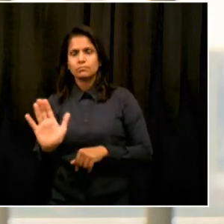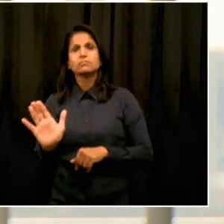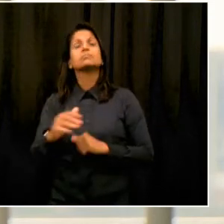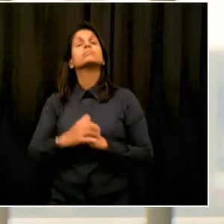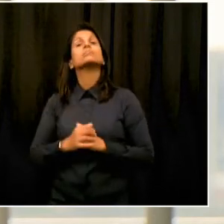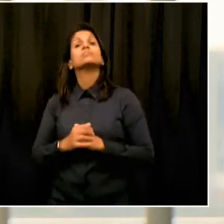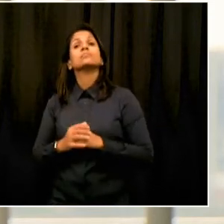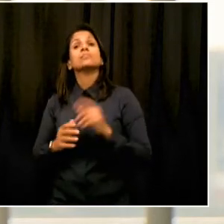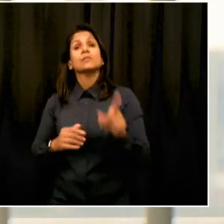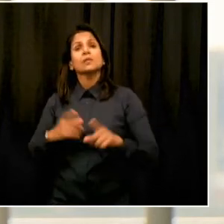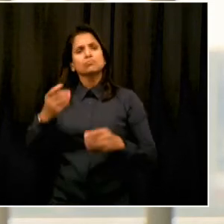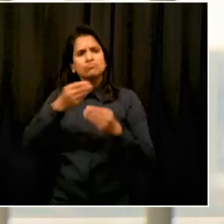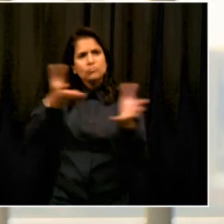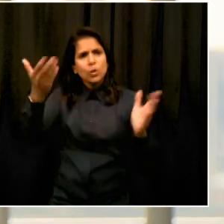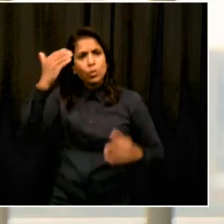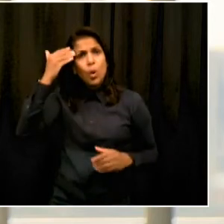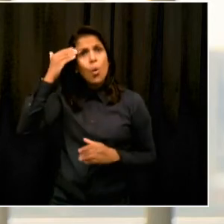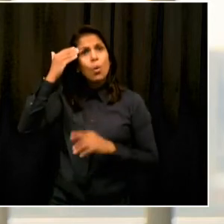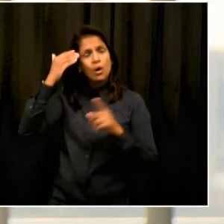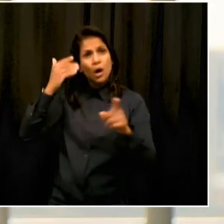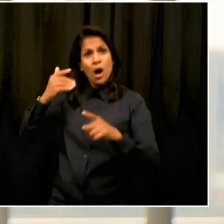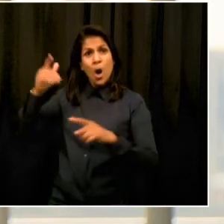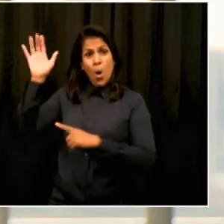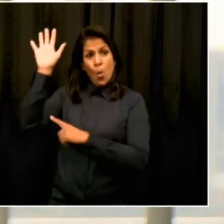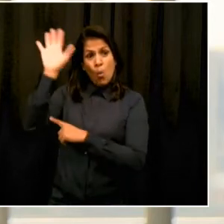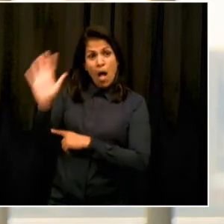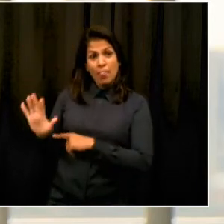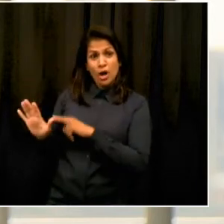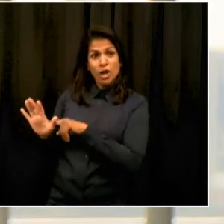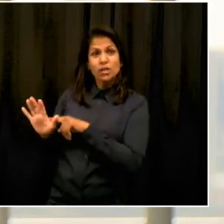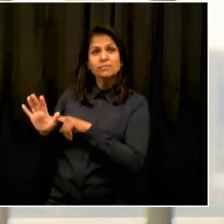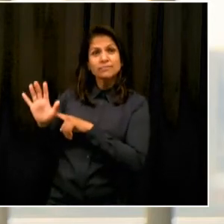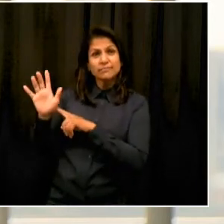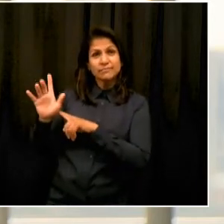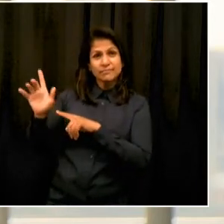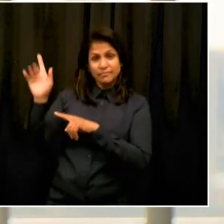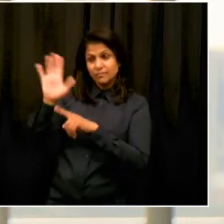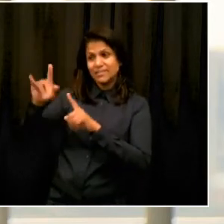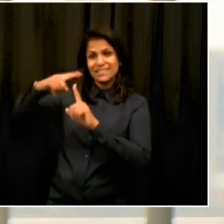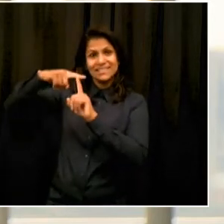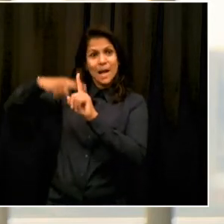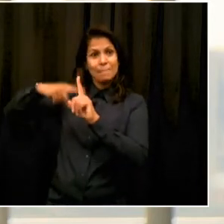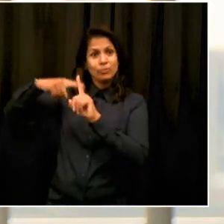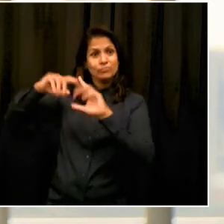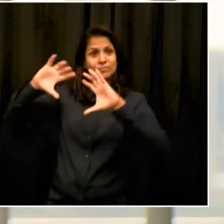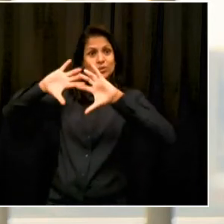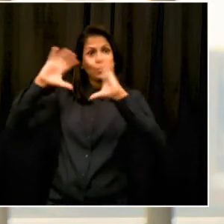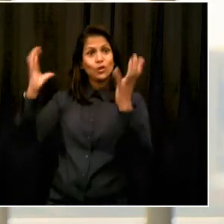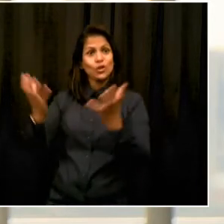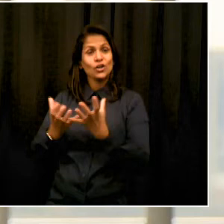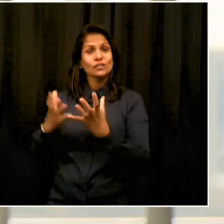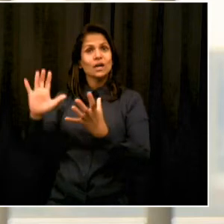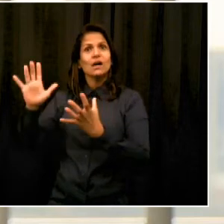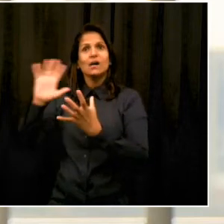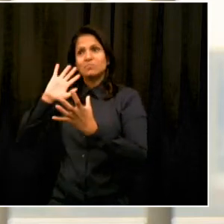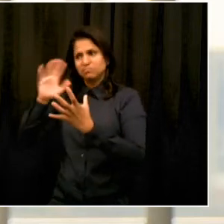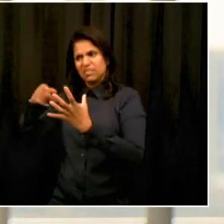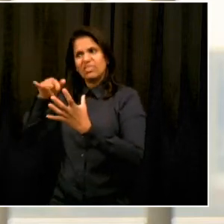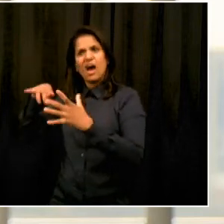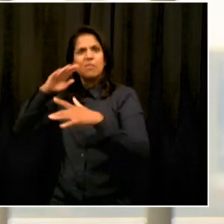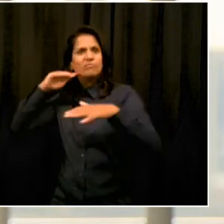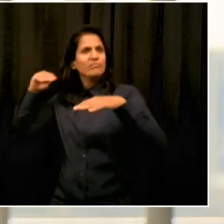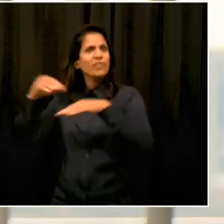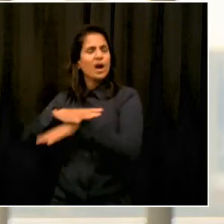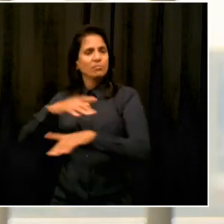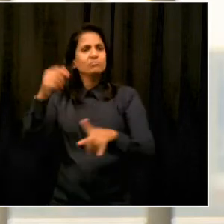other cities and countries. New York City can partner with academia, with private sector, and with partners